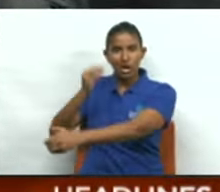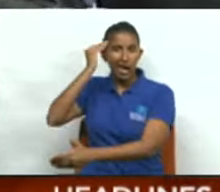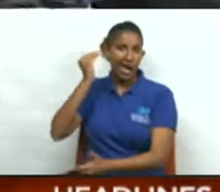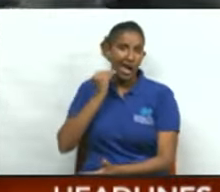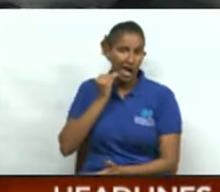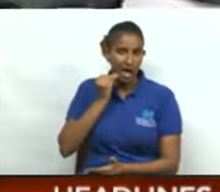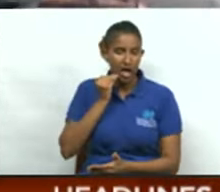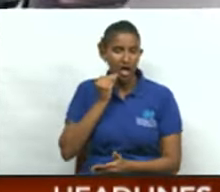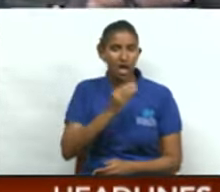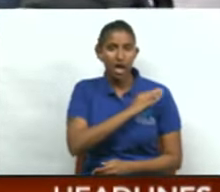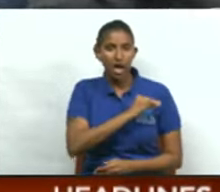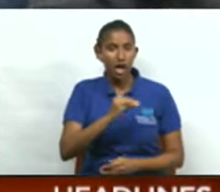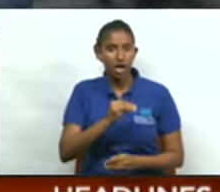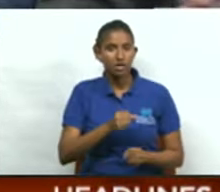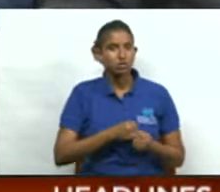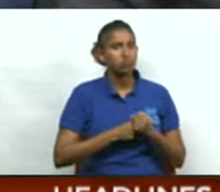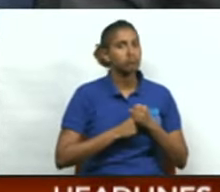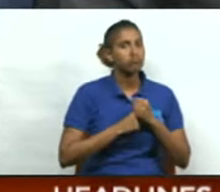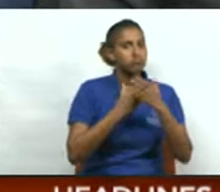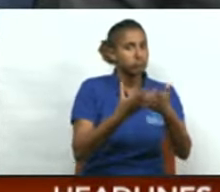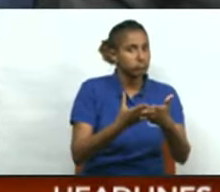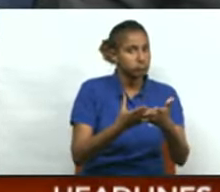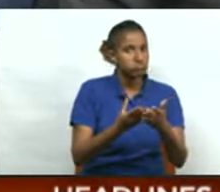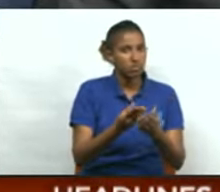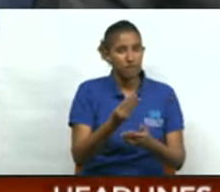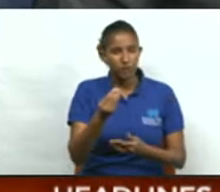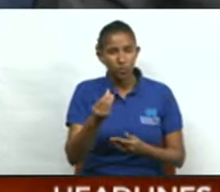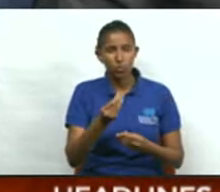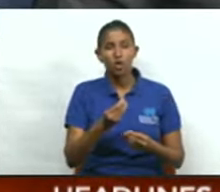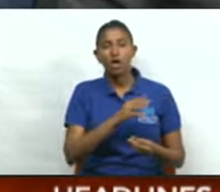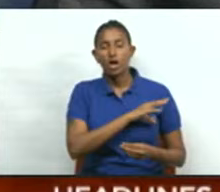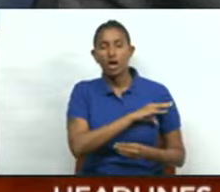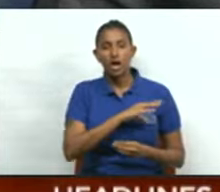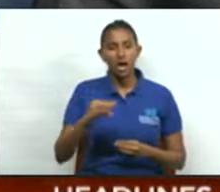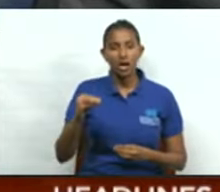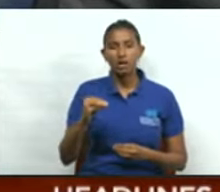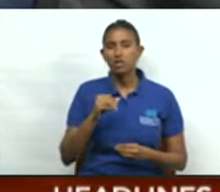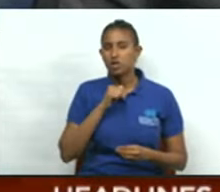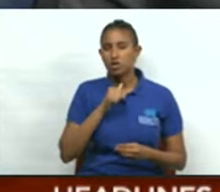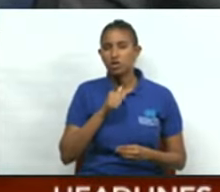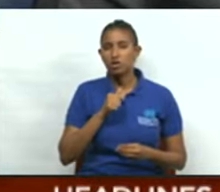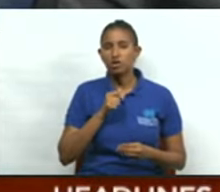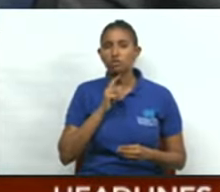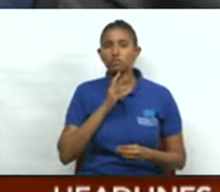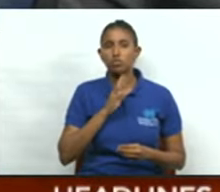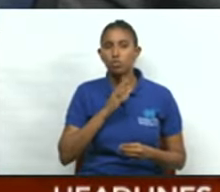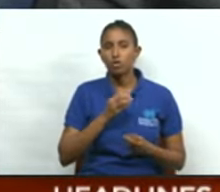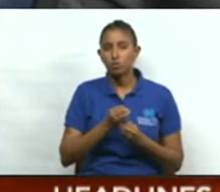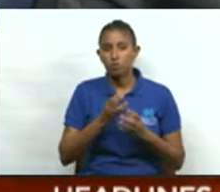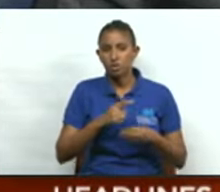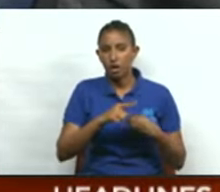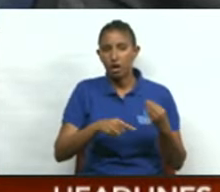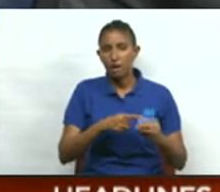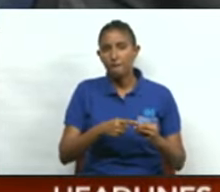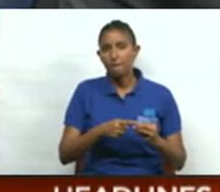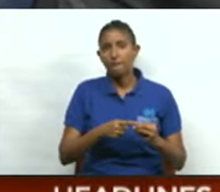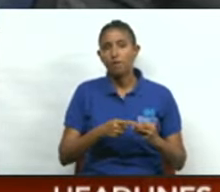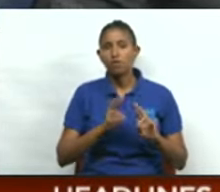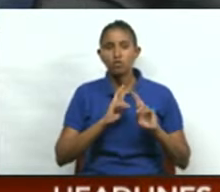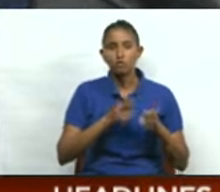his responses to the media, the public, and now to the Parliament as he faced questions from the opposition today. Kijan Haynes has this